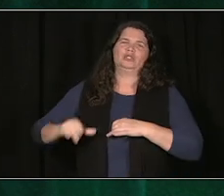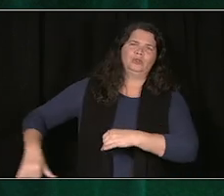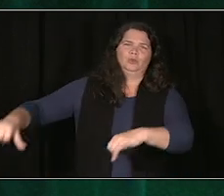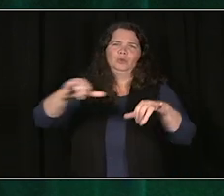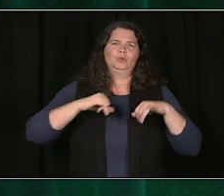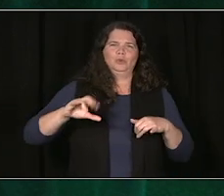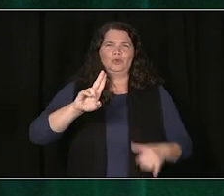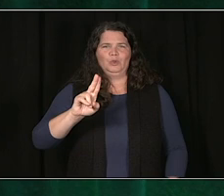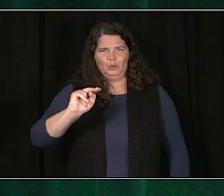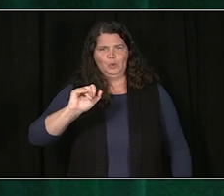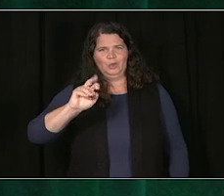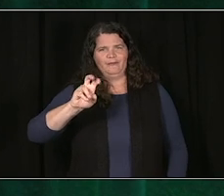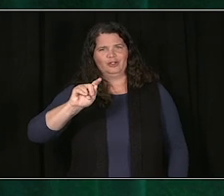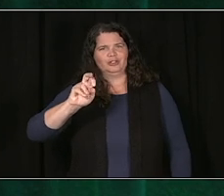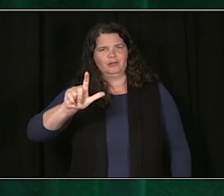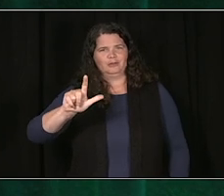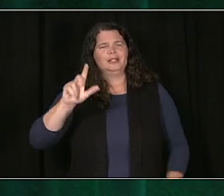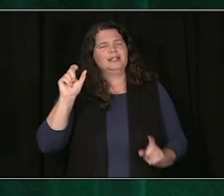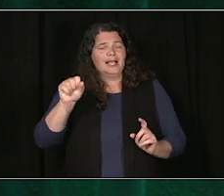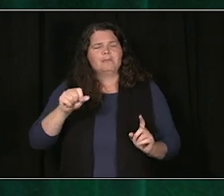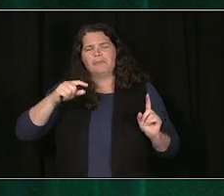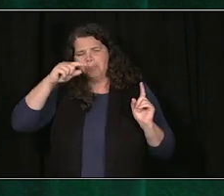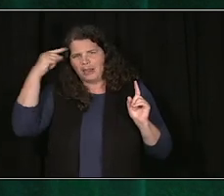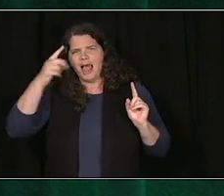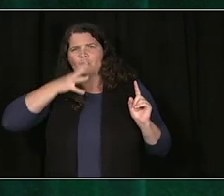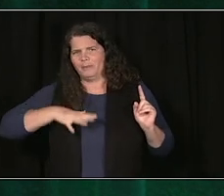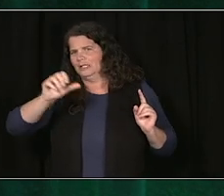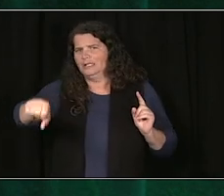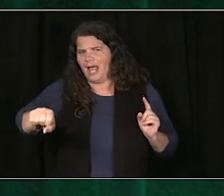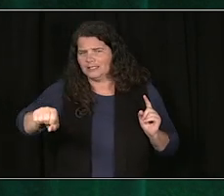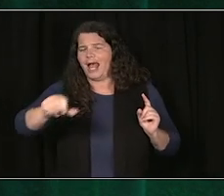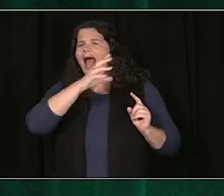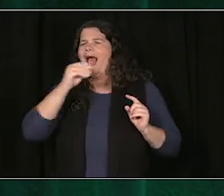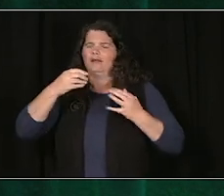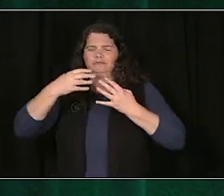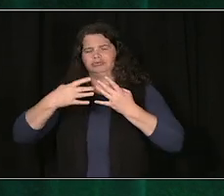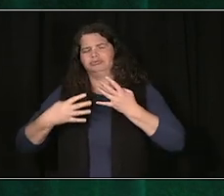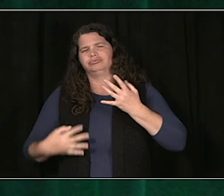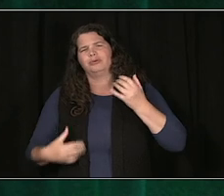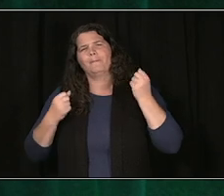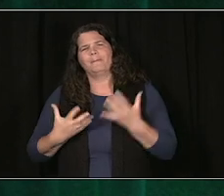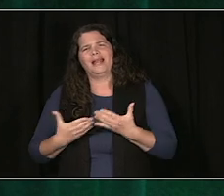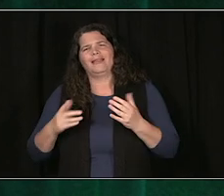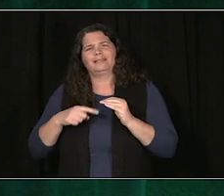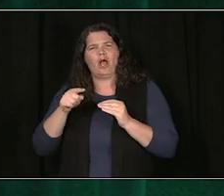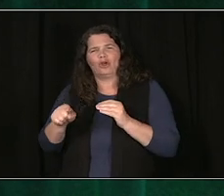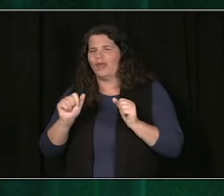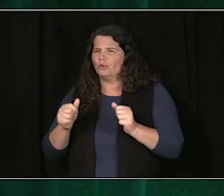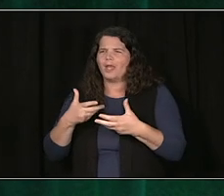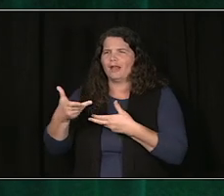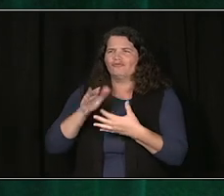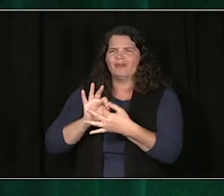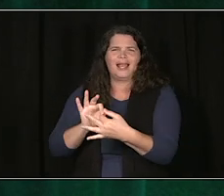this character. Yes, on the surface, she is a black woman, that is who she is, but there are so many things about her that you can tap into, you know, whether